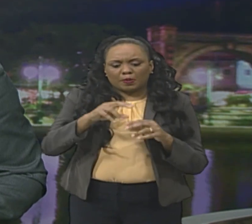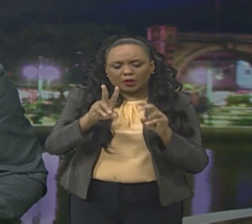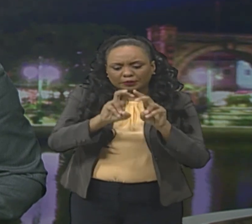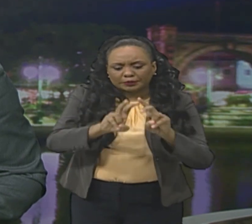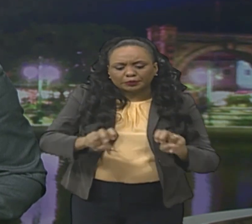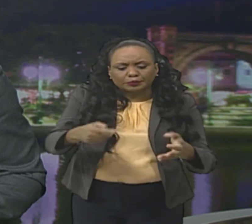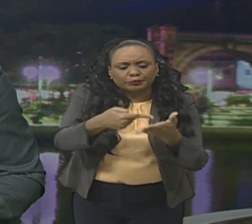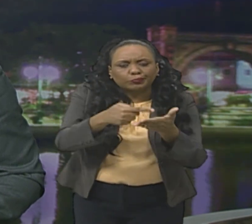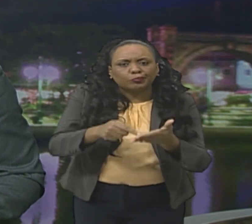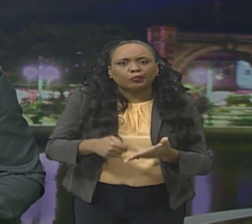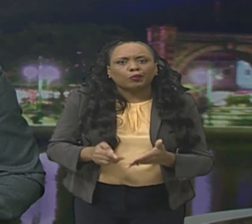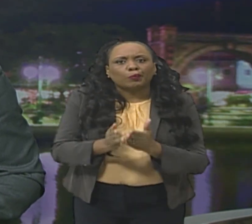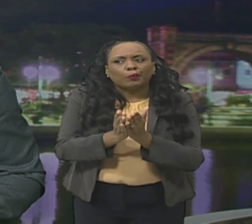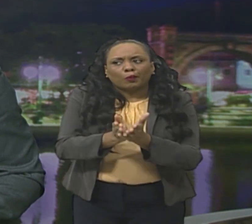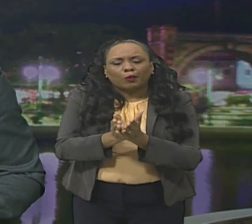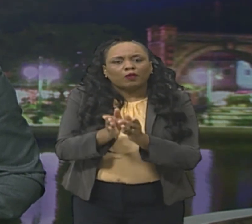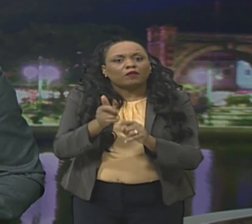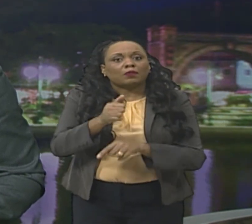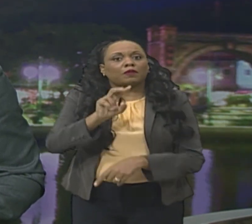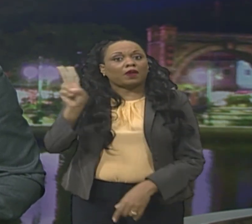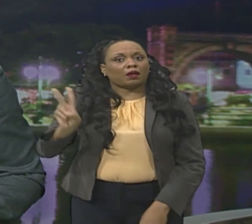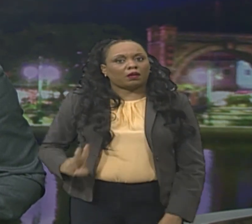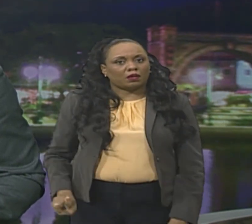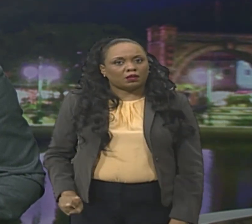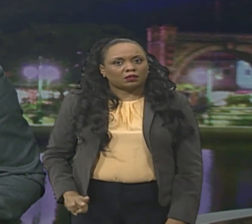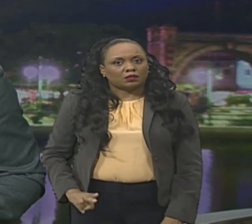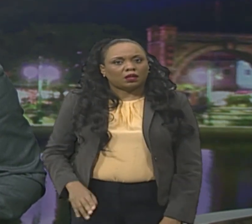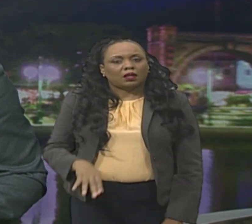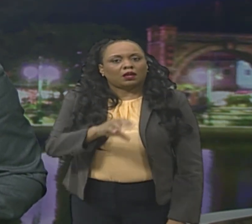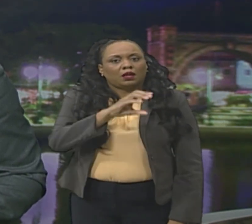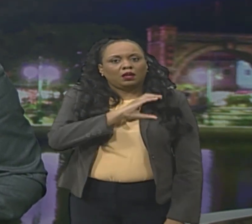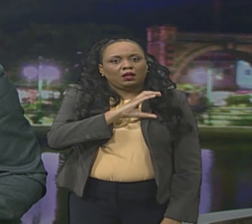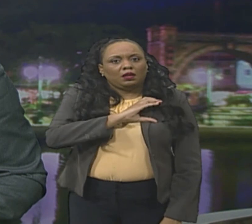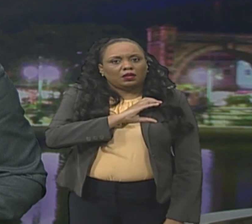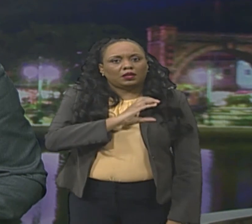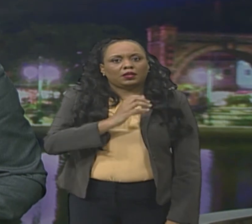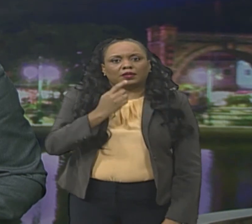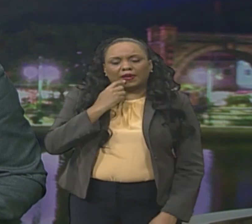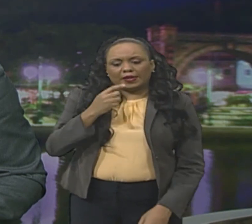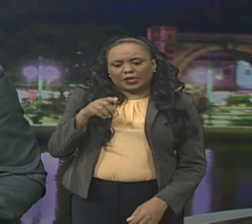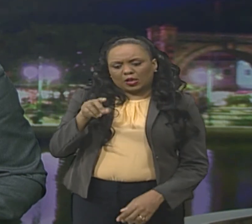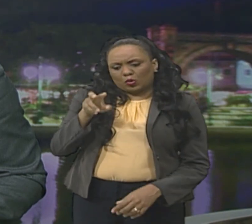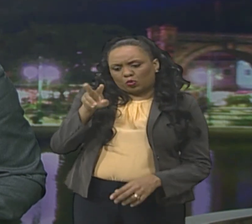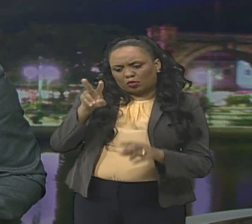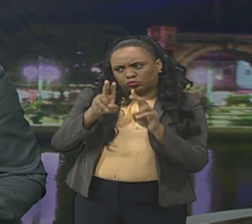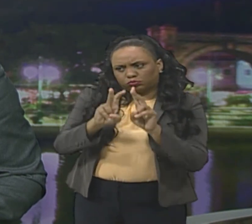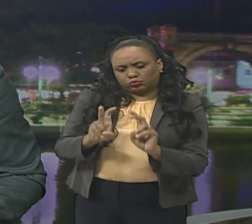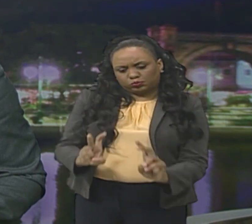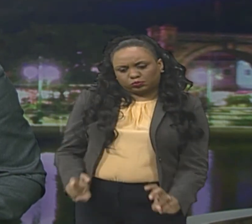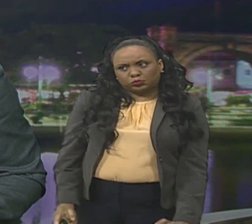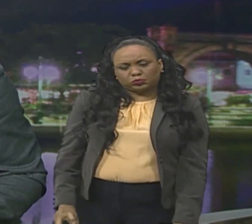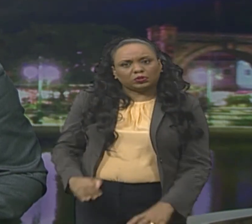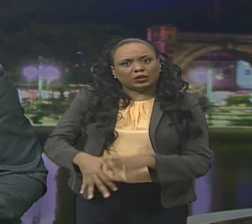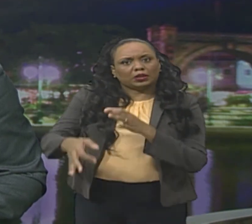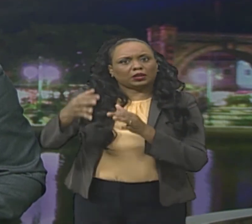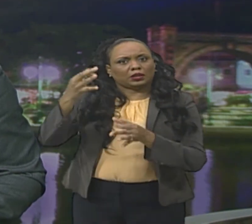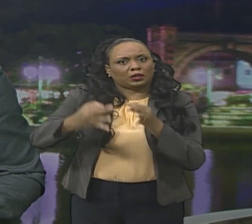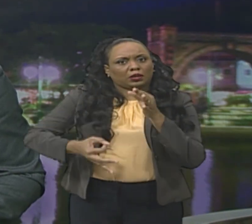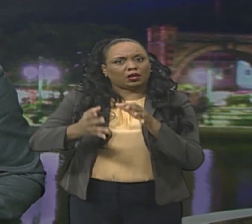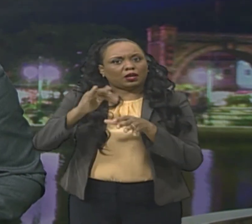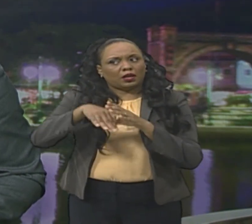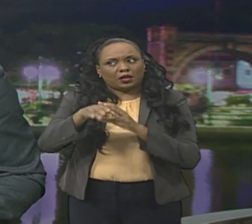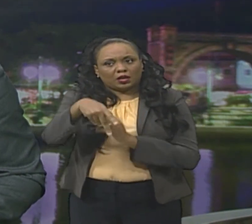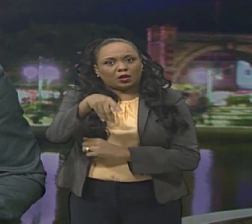Venezuela. Police and the contraband enforcement team of Jamaica Customs were inspecting the container at a port in Kingston. The